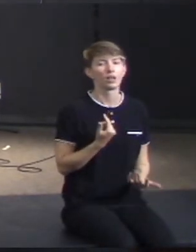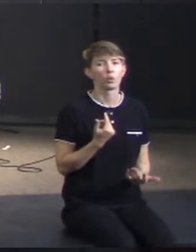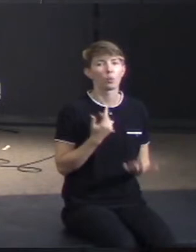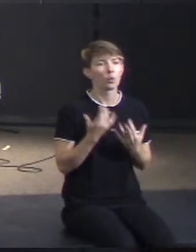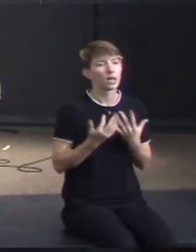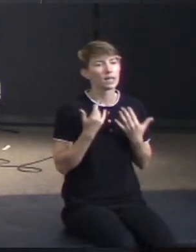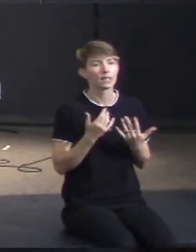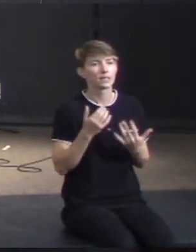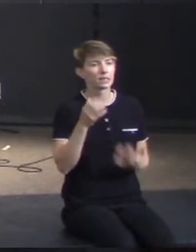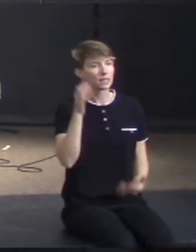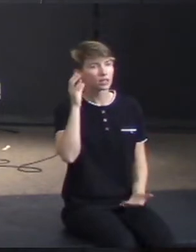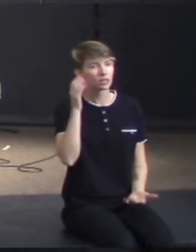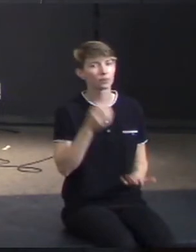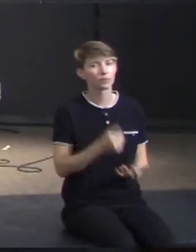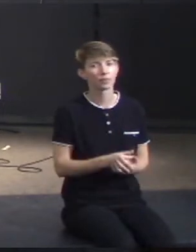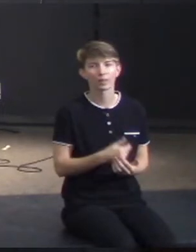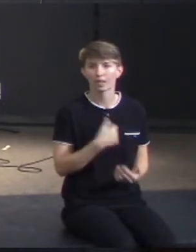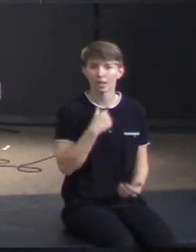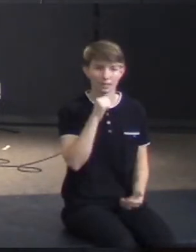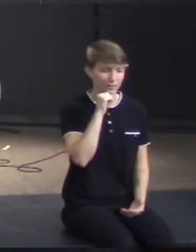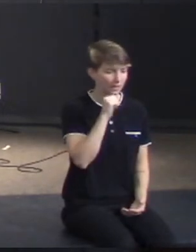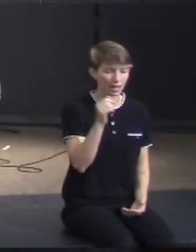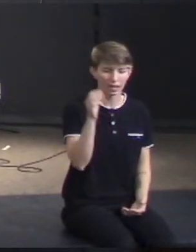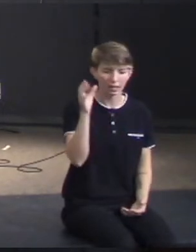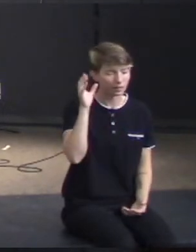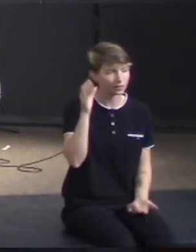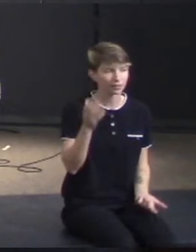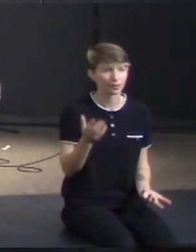hear. I didn't hear.